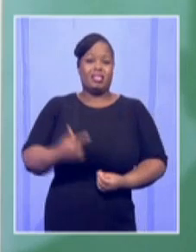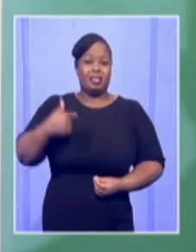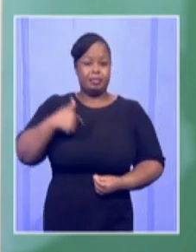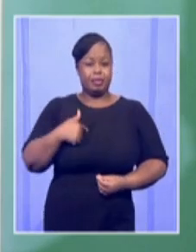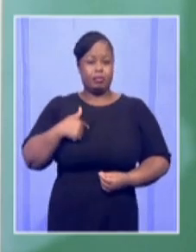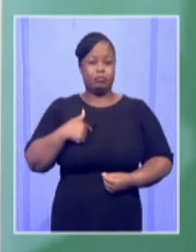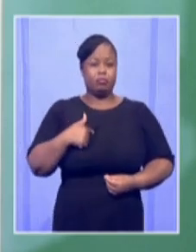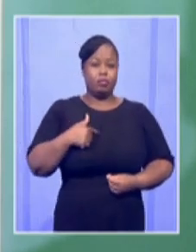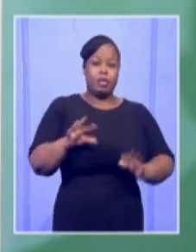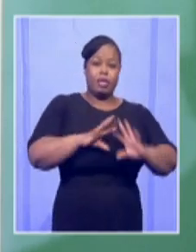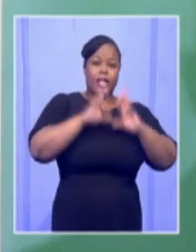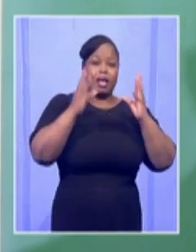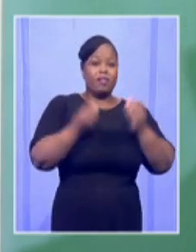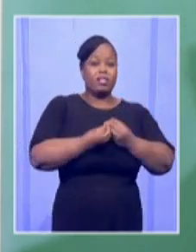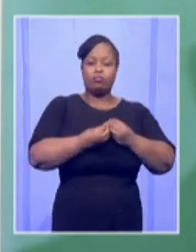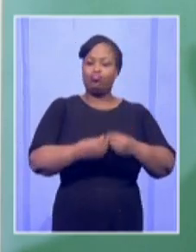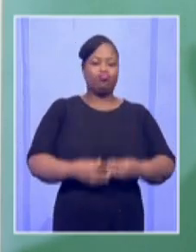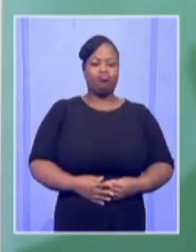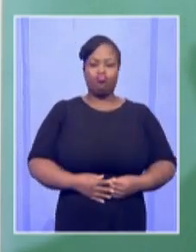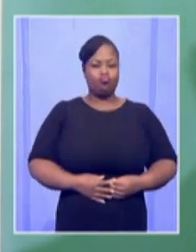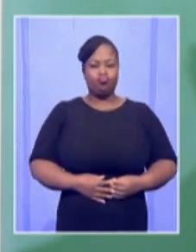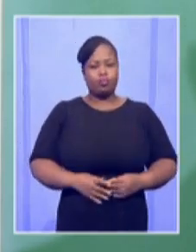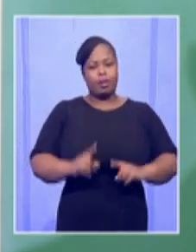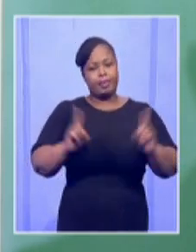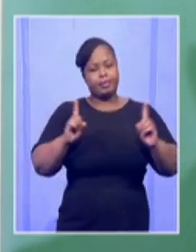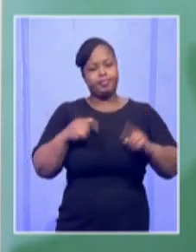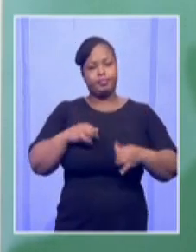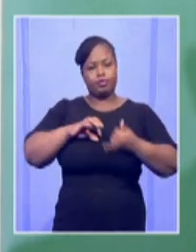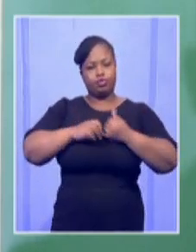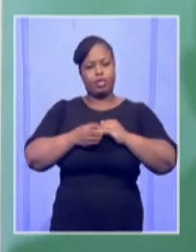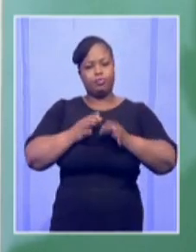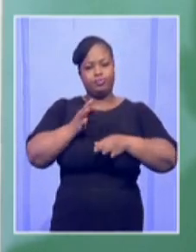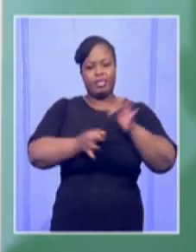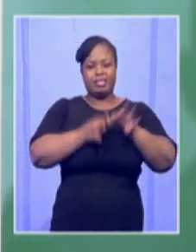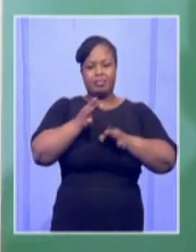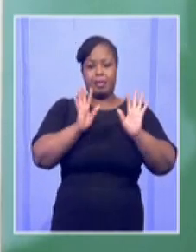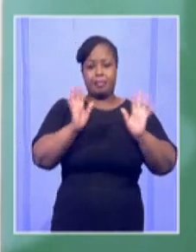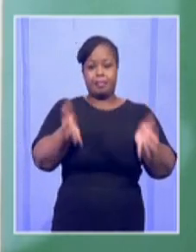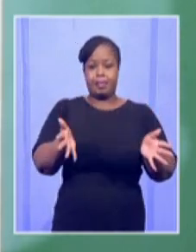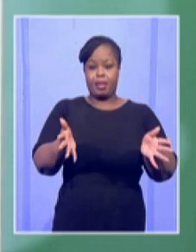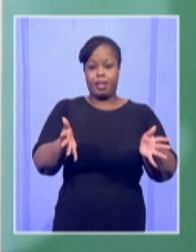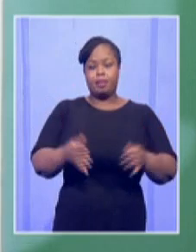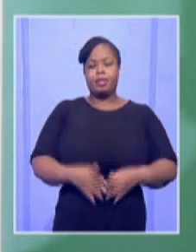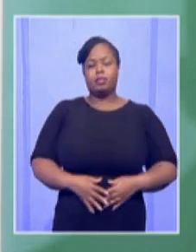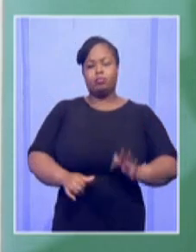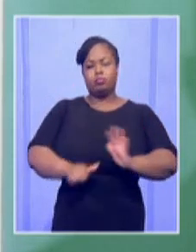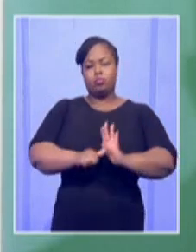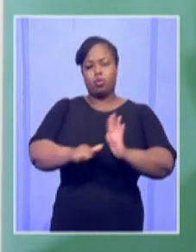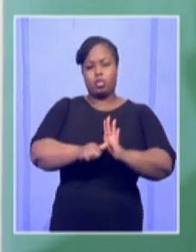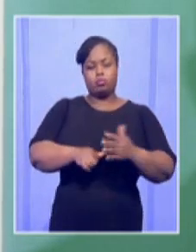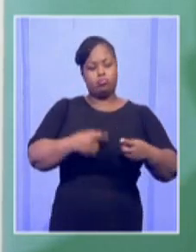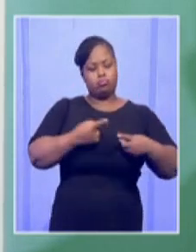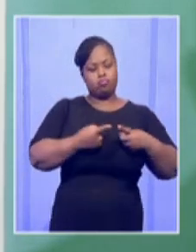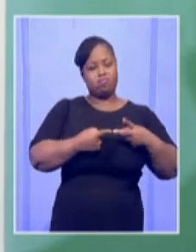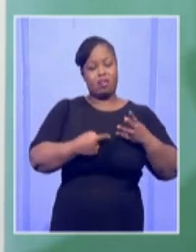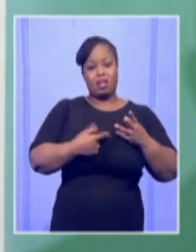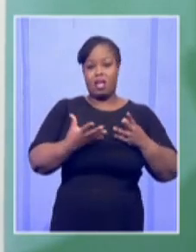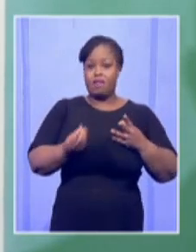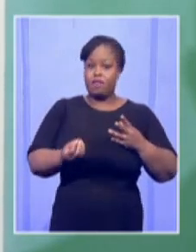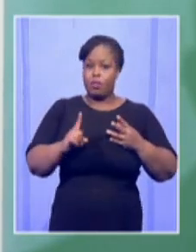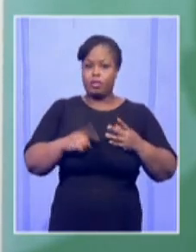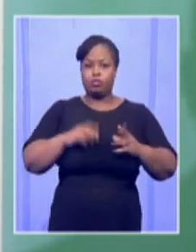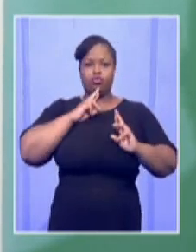cover everything, but to walk you over the key issues in the report, just